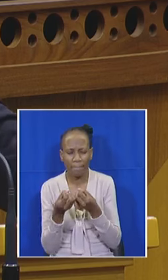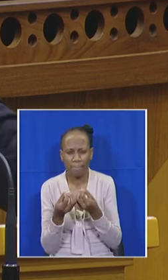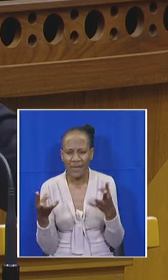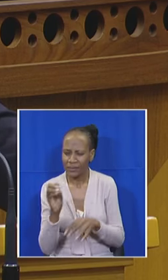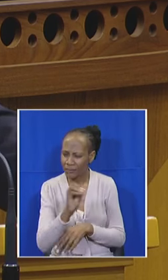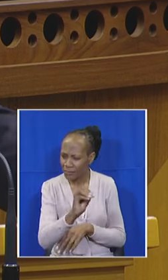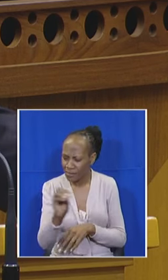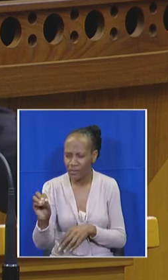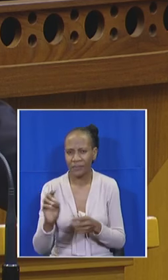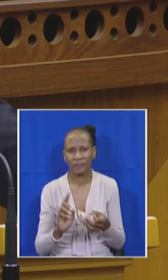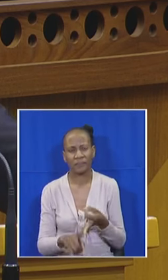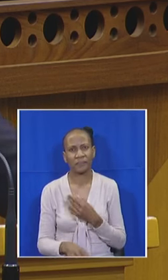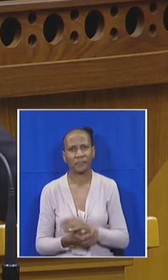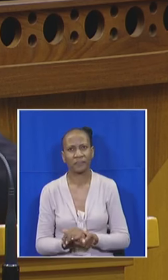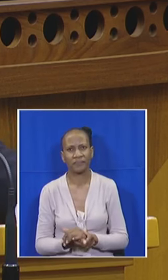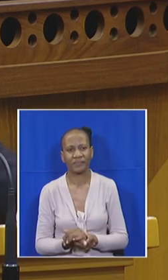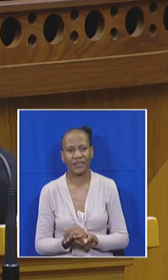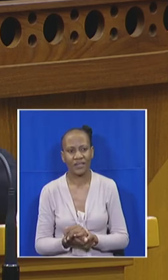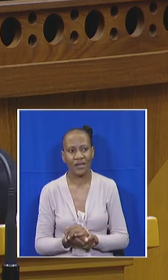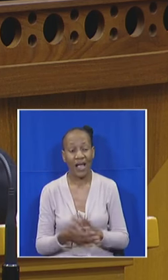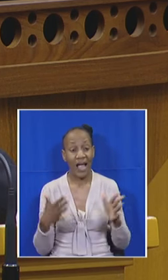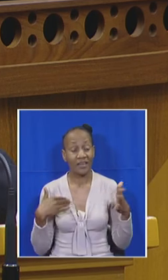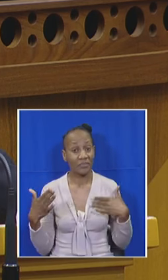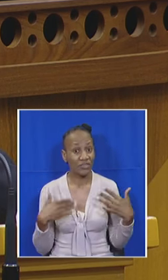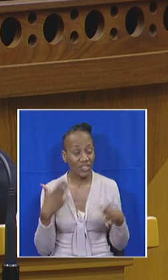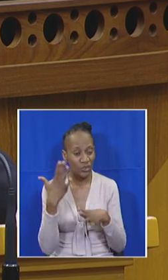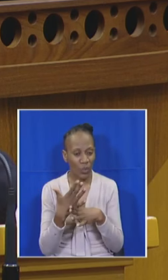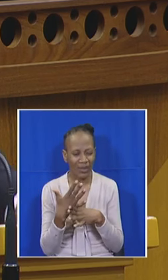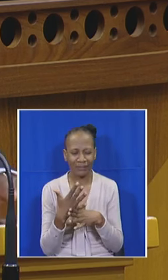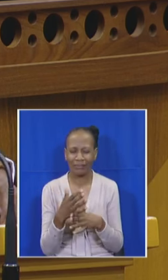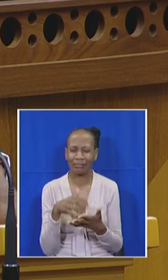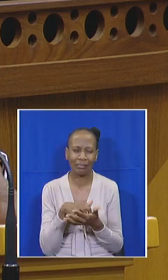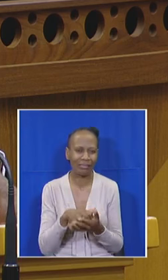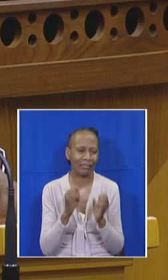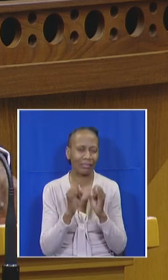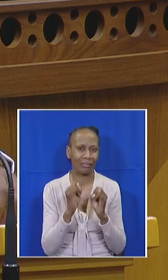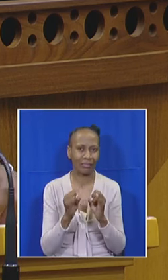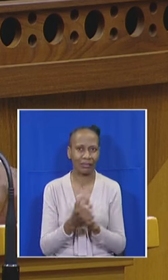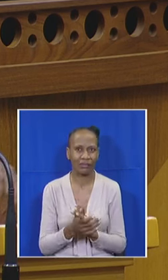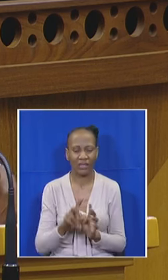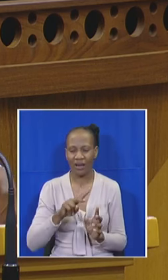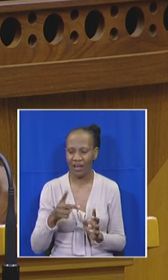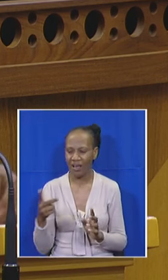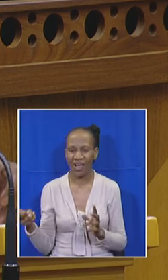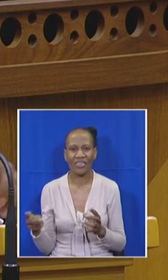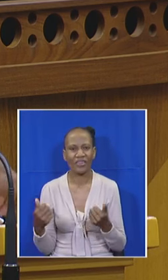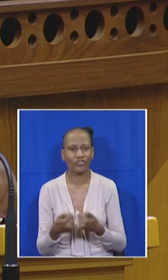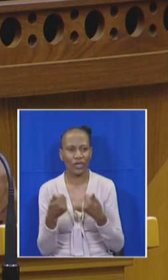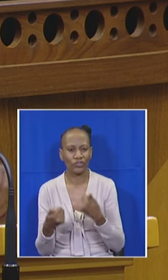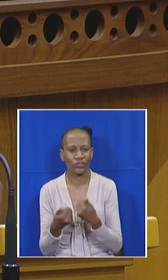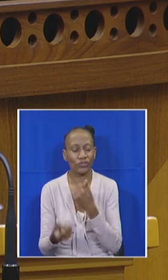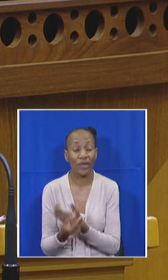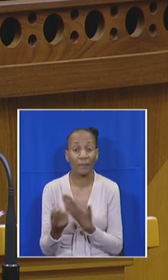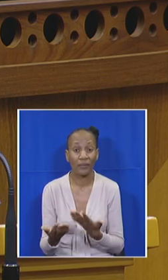overcrowding, poor administrative facilities, and other difficulties at the